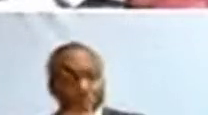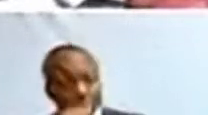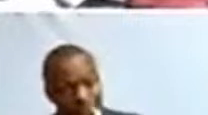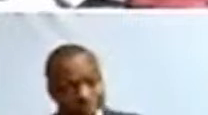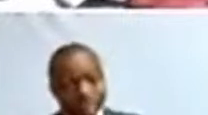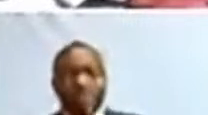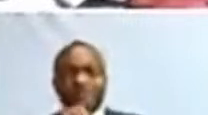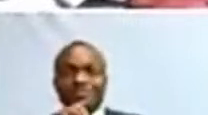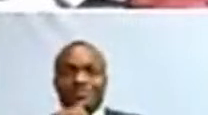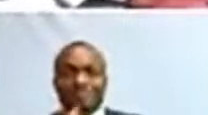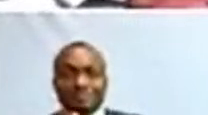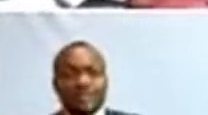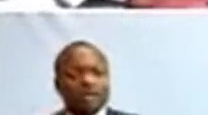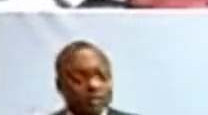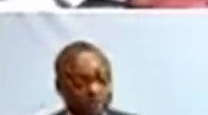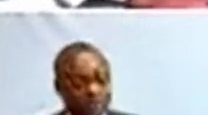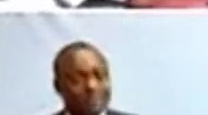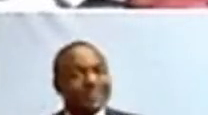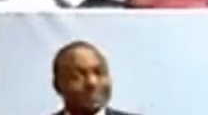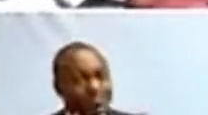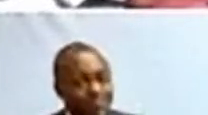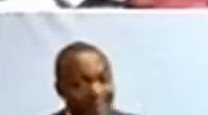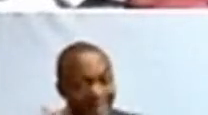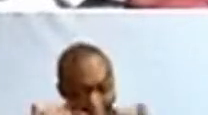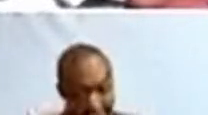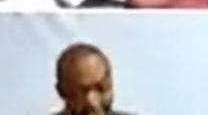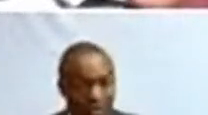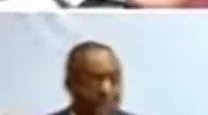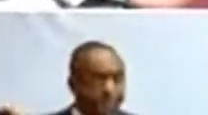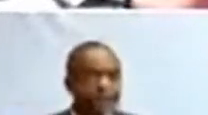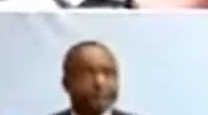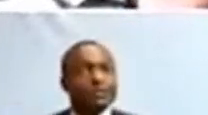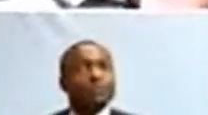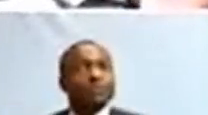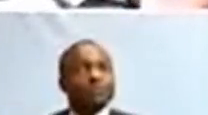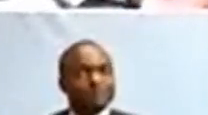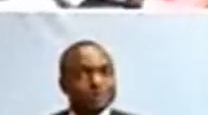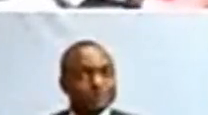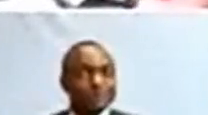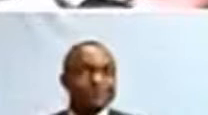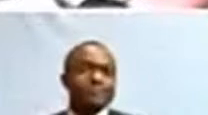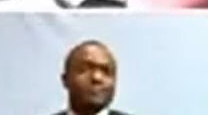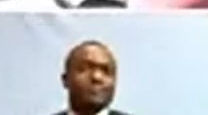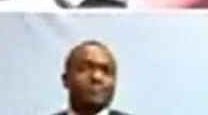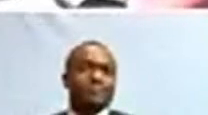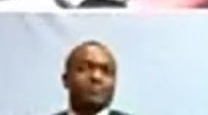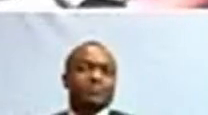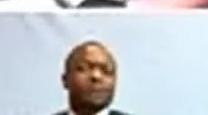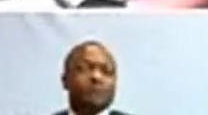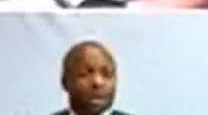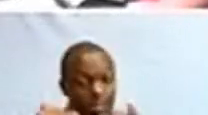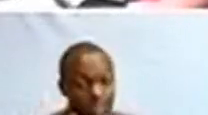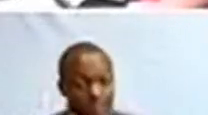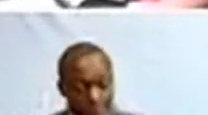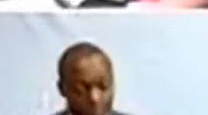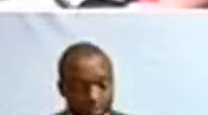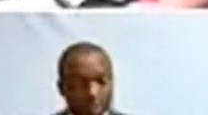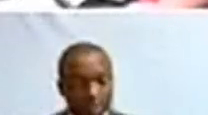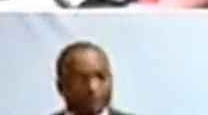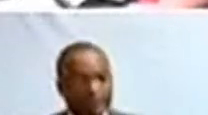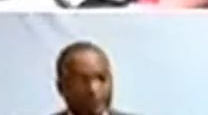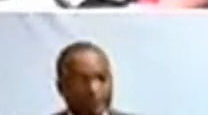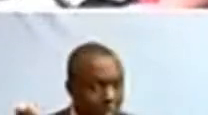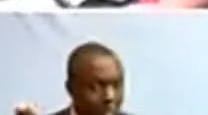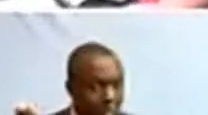they didn't, you had the documents. Now you have brought these documents. Now we have these documents. And the one